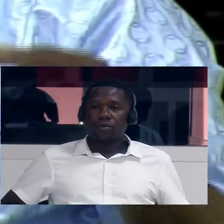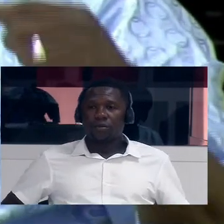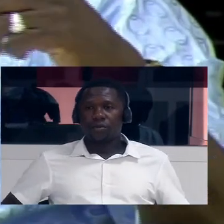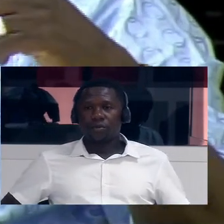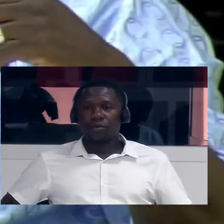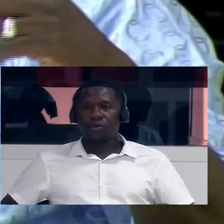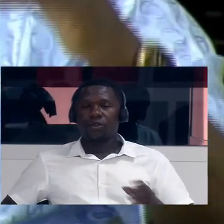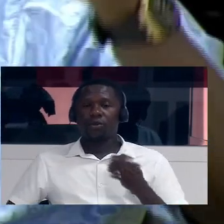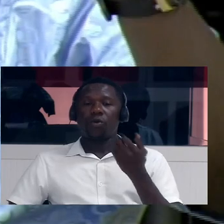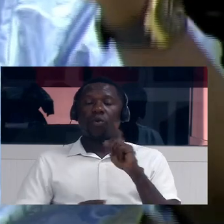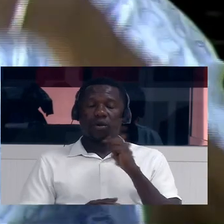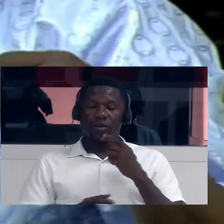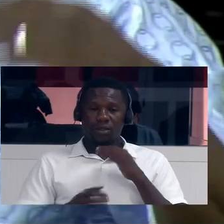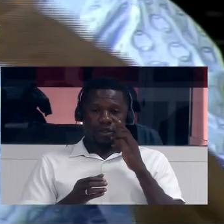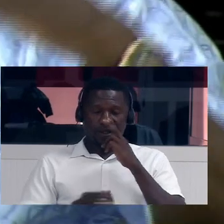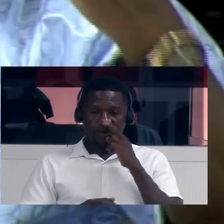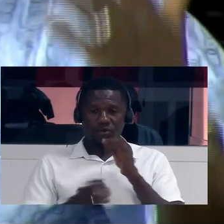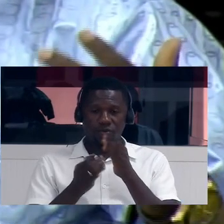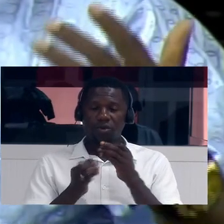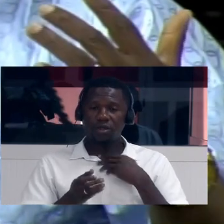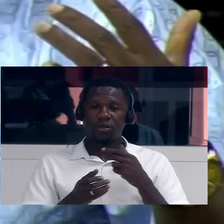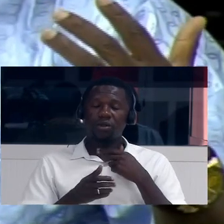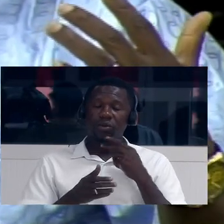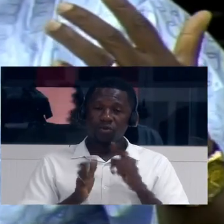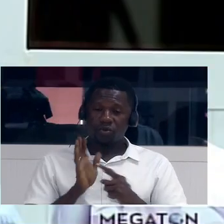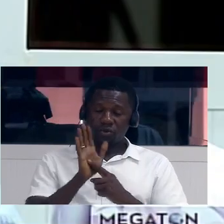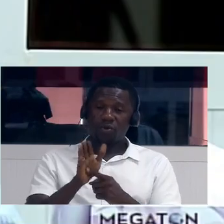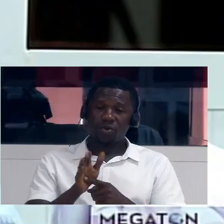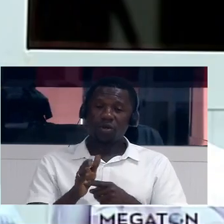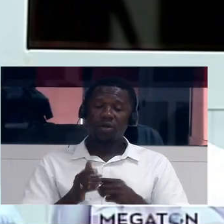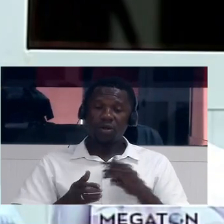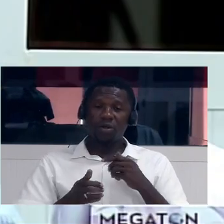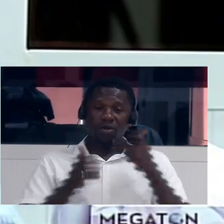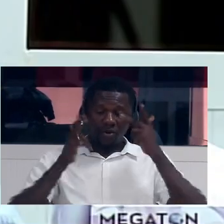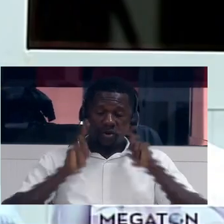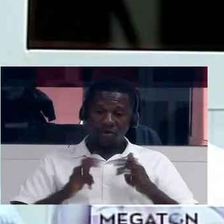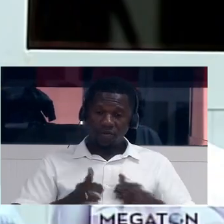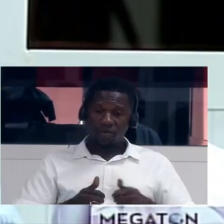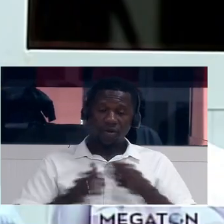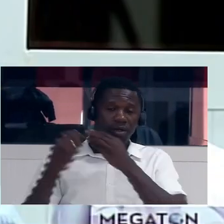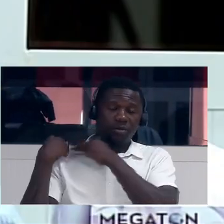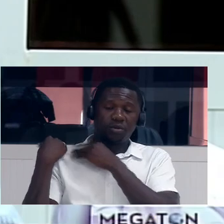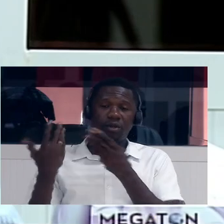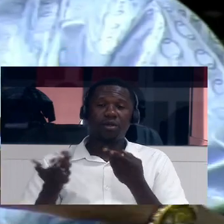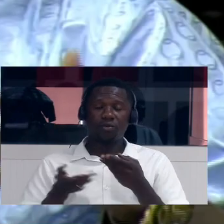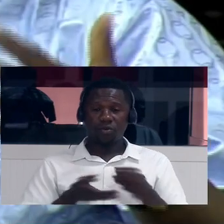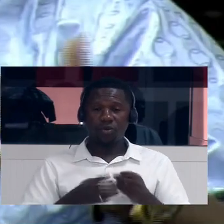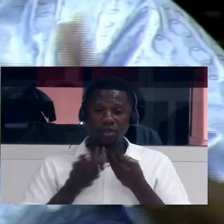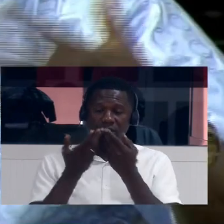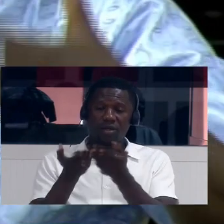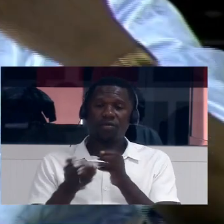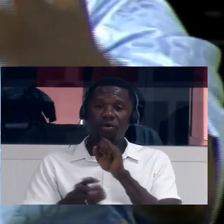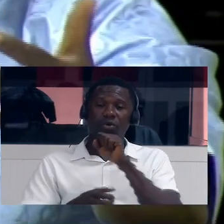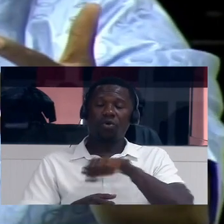is trying to go through the elements of the law of command responsibility. And then you would give your own explanation